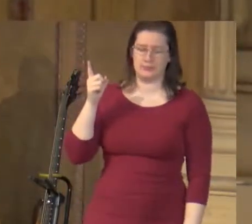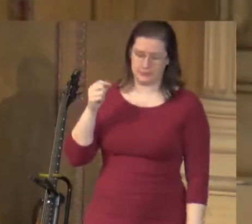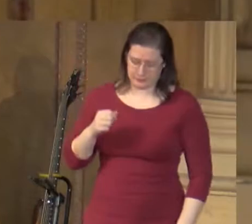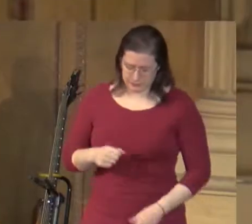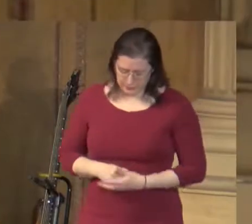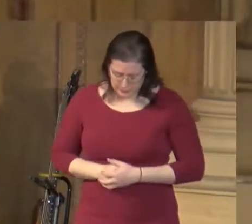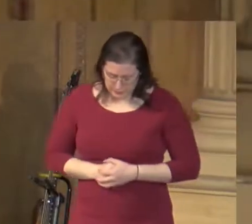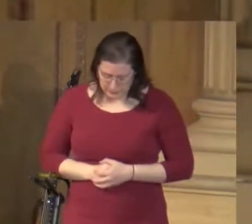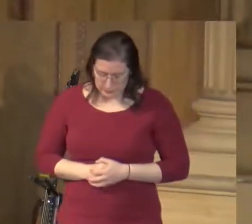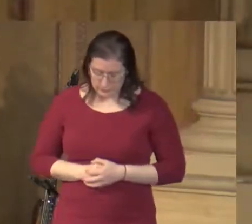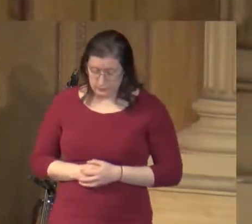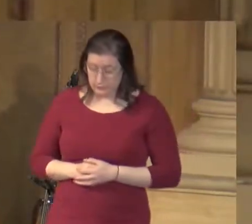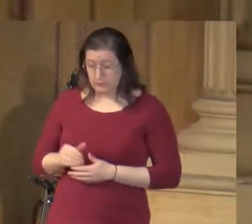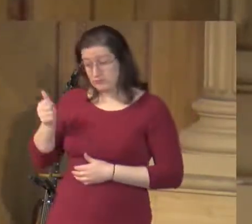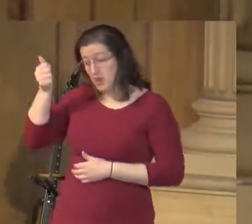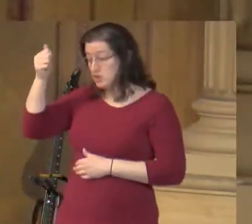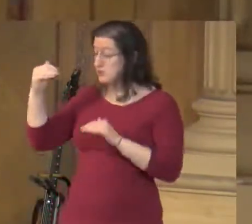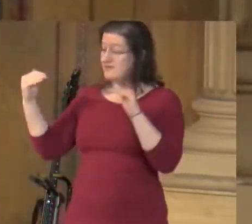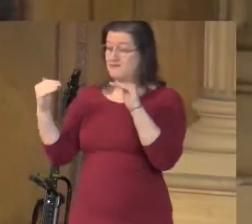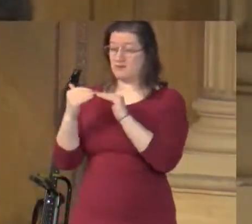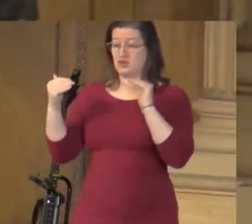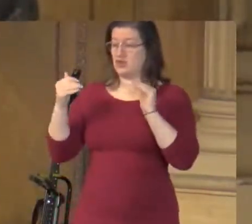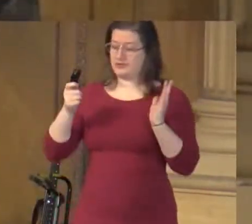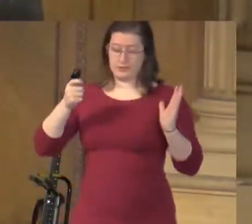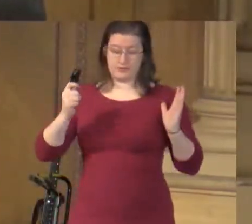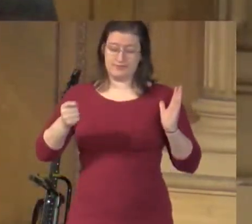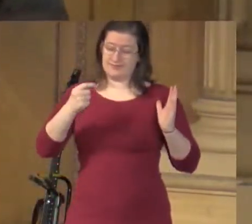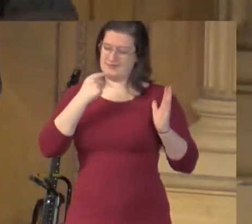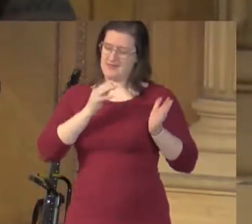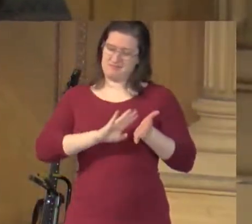you would be just to wipe us out right away for our sin